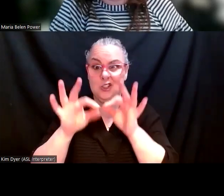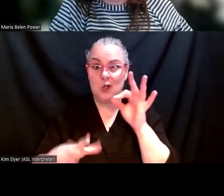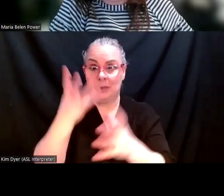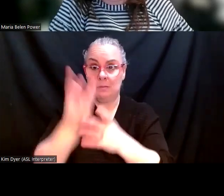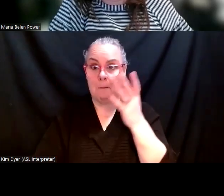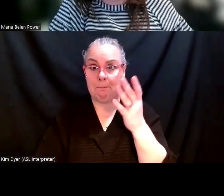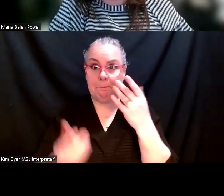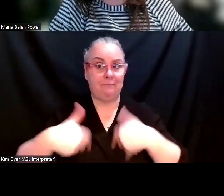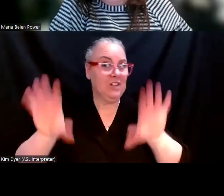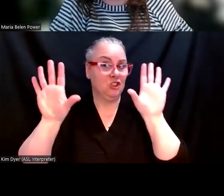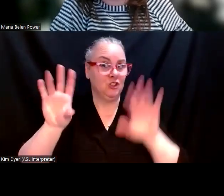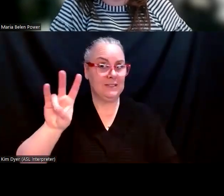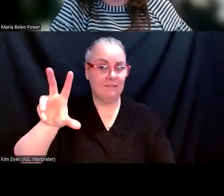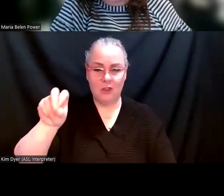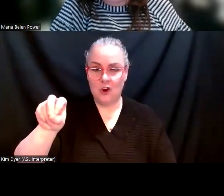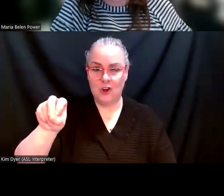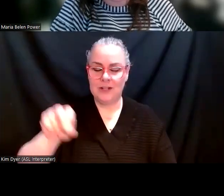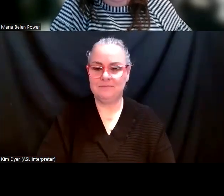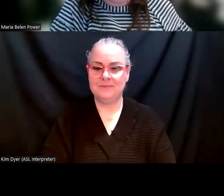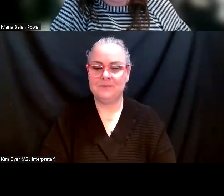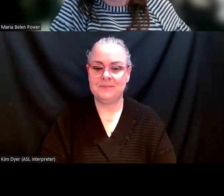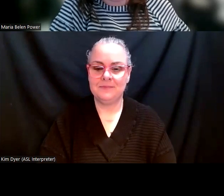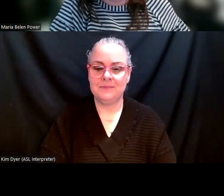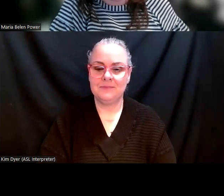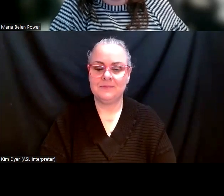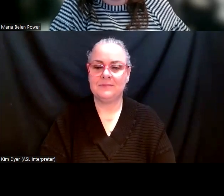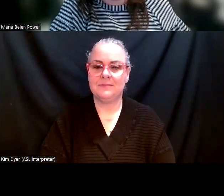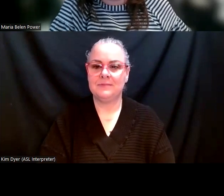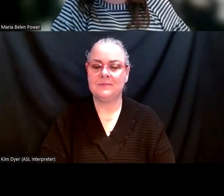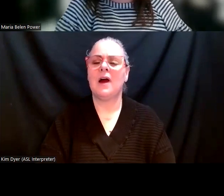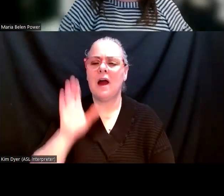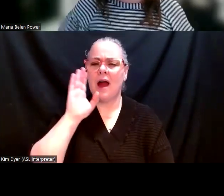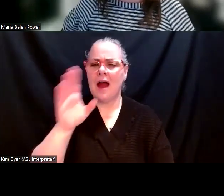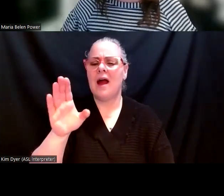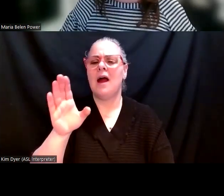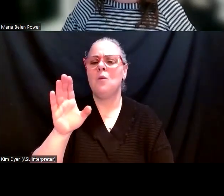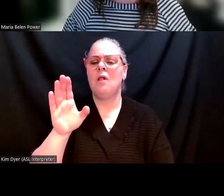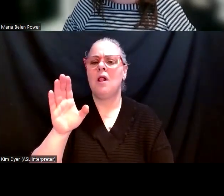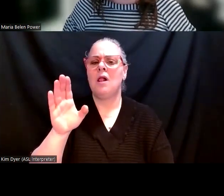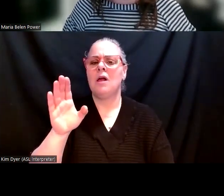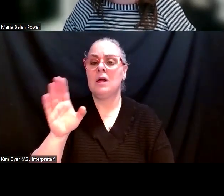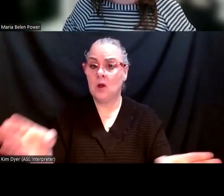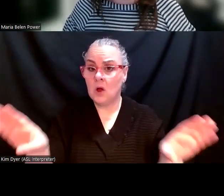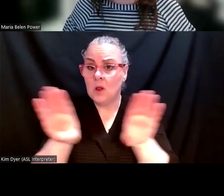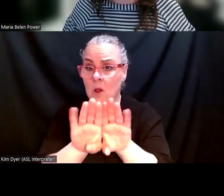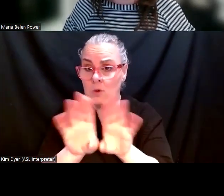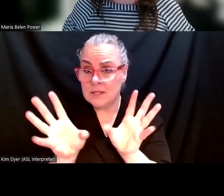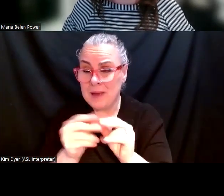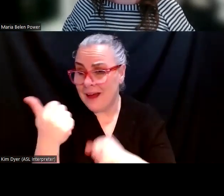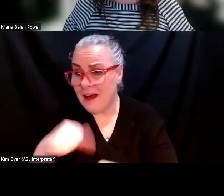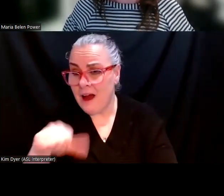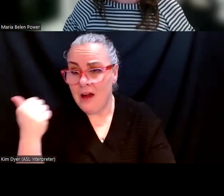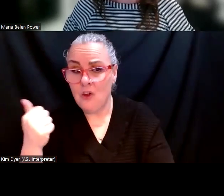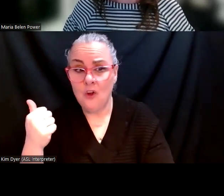interpreters after 7:30. So I will move us to closing the meeting. Are there any